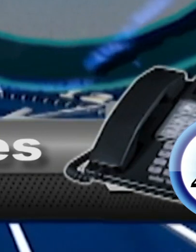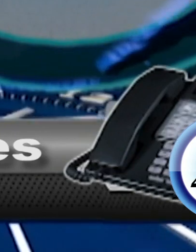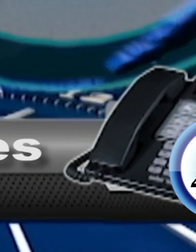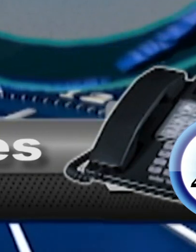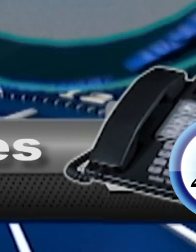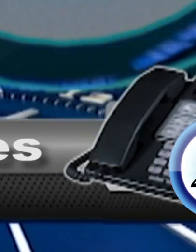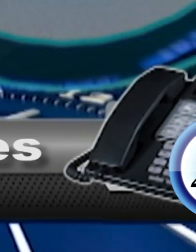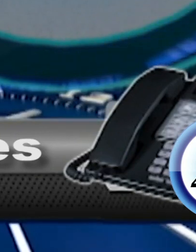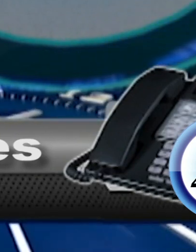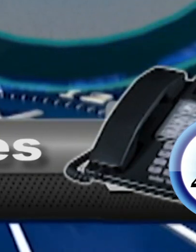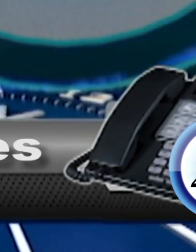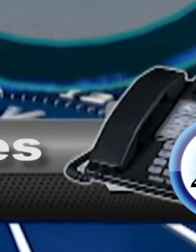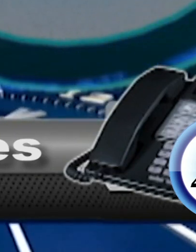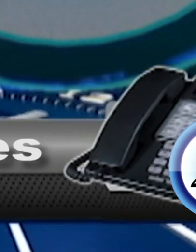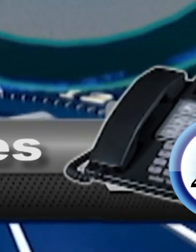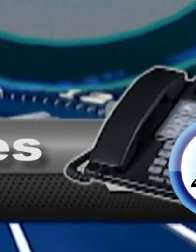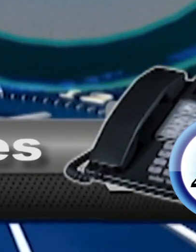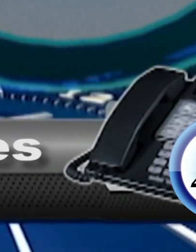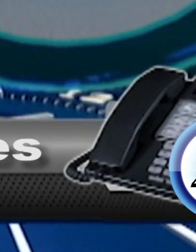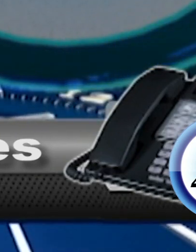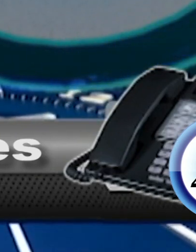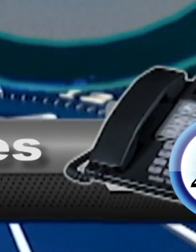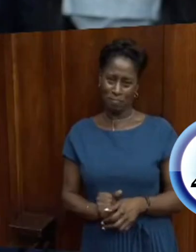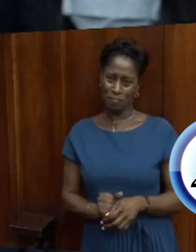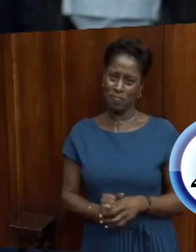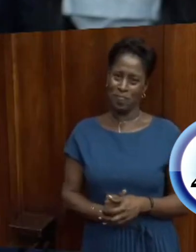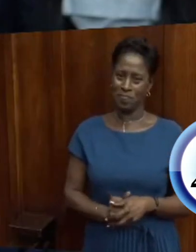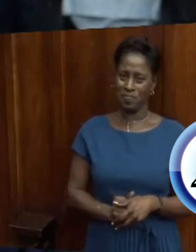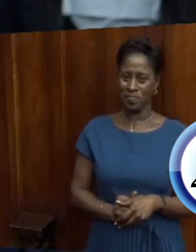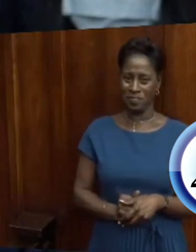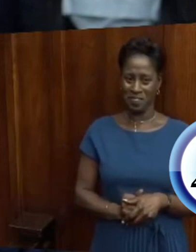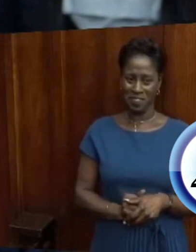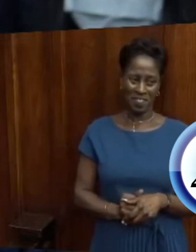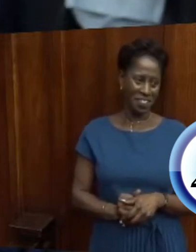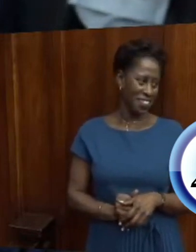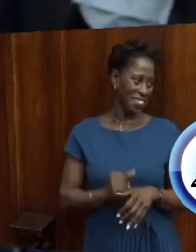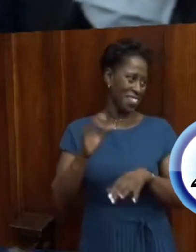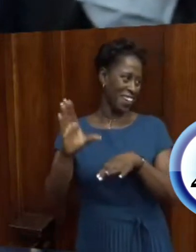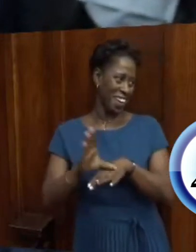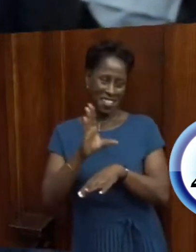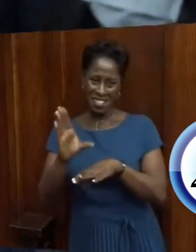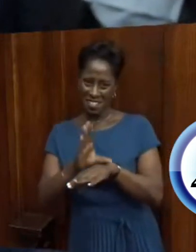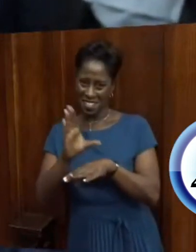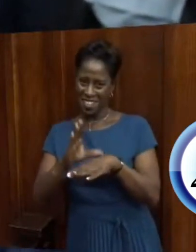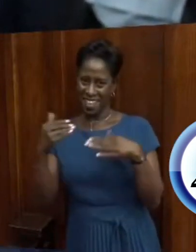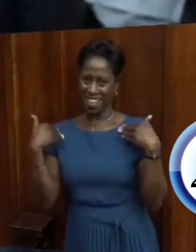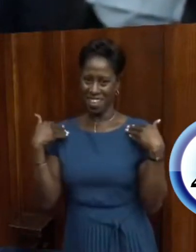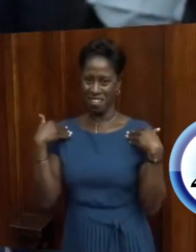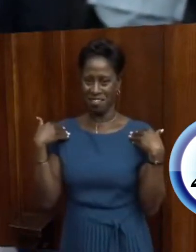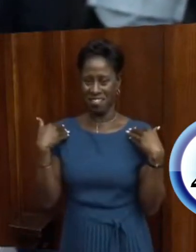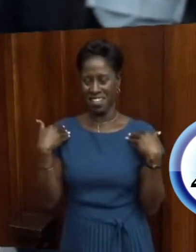greatly disadvantaged by communication barriers. Prime Minister Philippe J. Pierre has made a case for